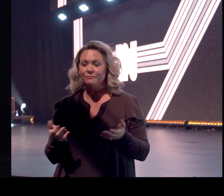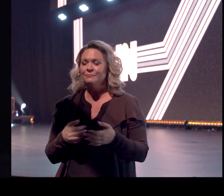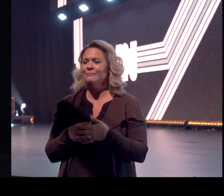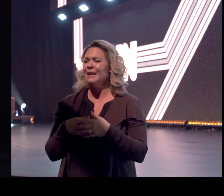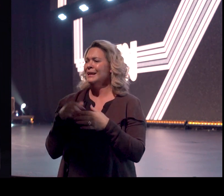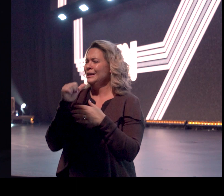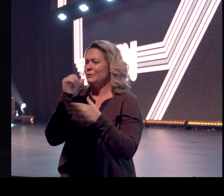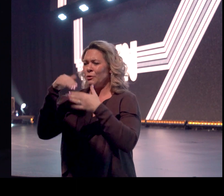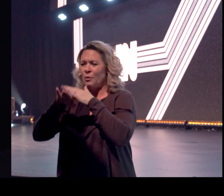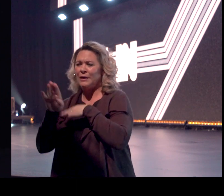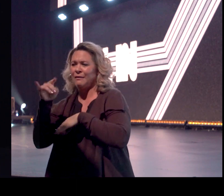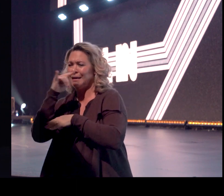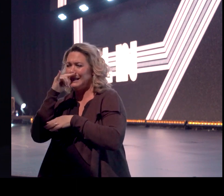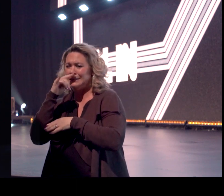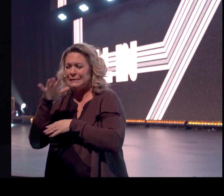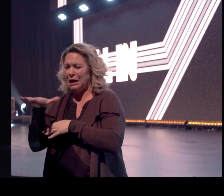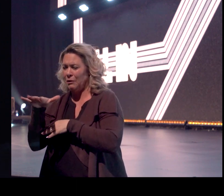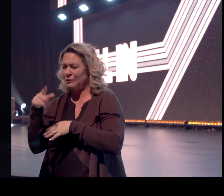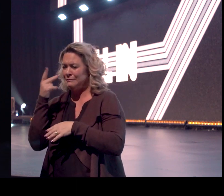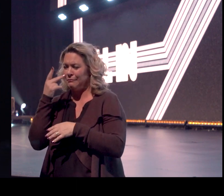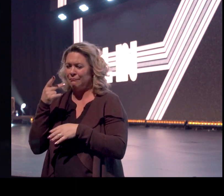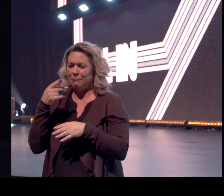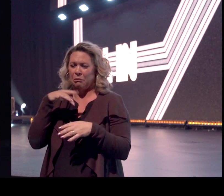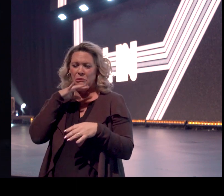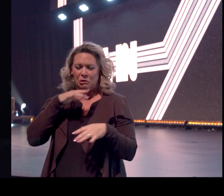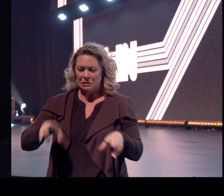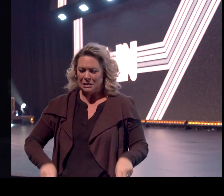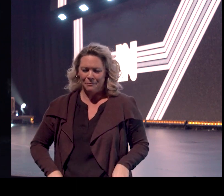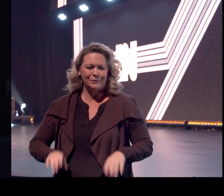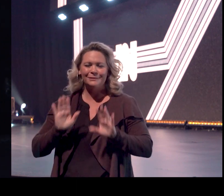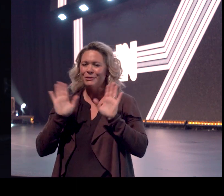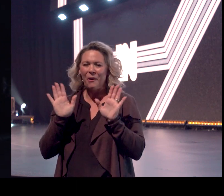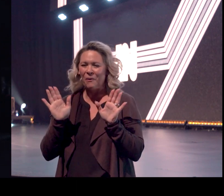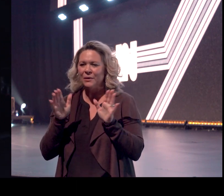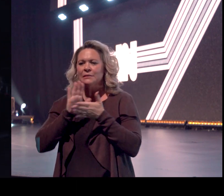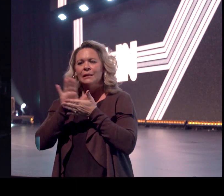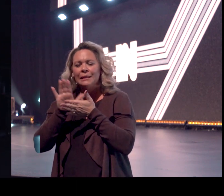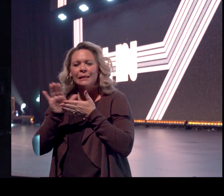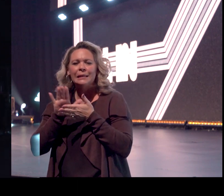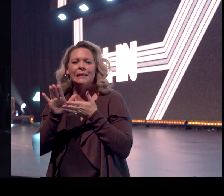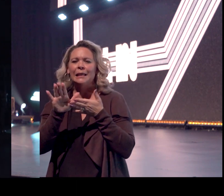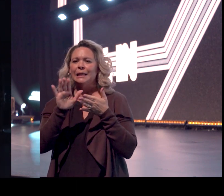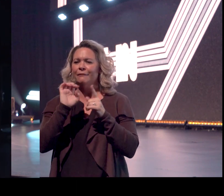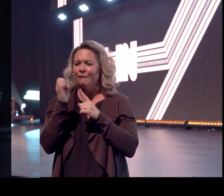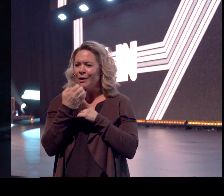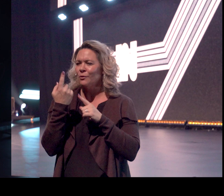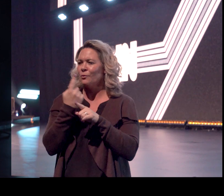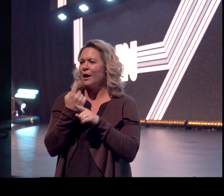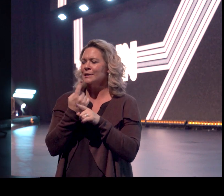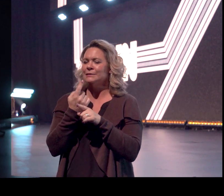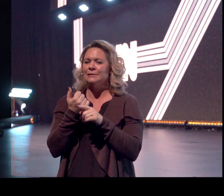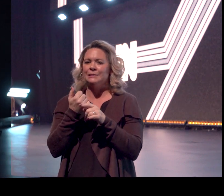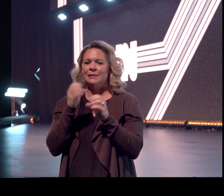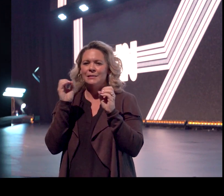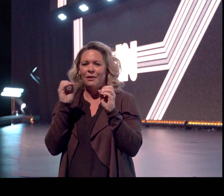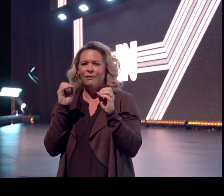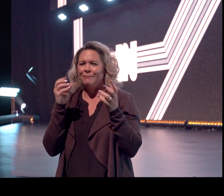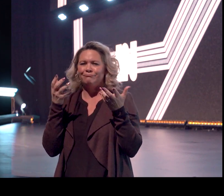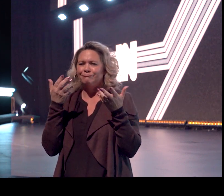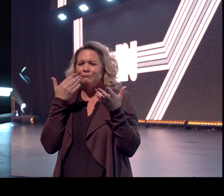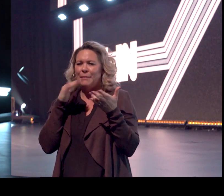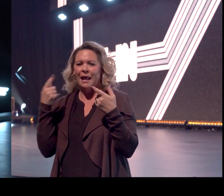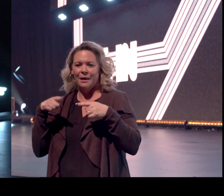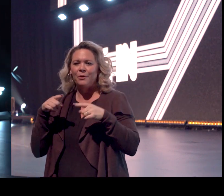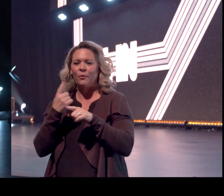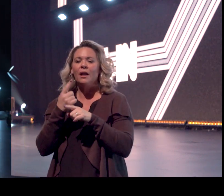ministry that, you know, it doesn't smell. There's not dirty diapers everywhere, right? And they walk in and it's not an unclean environment. And there's nothing bush